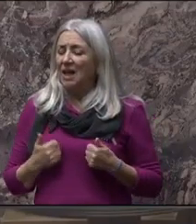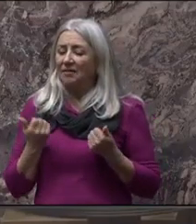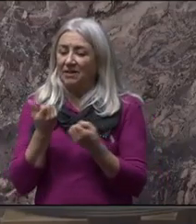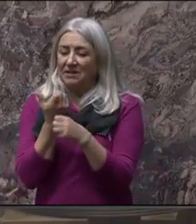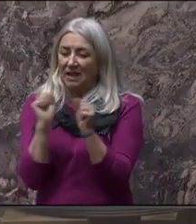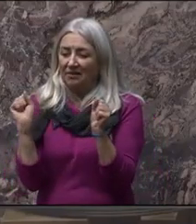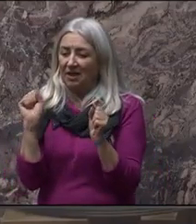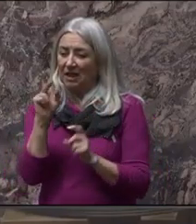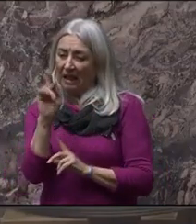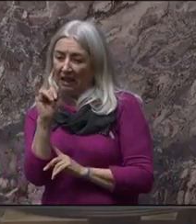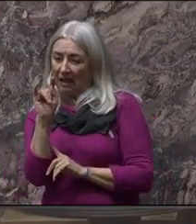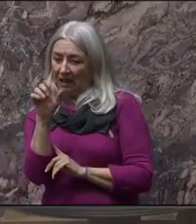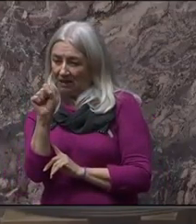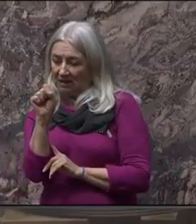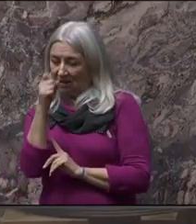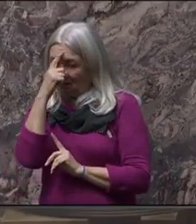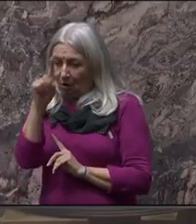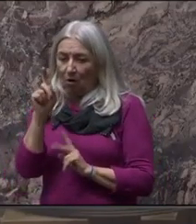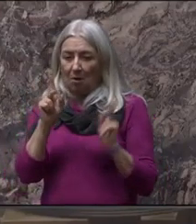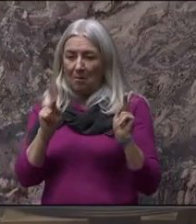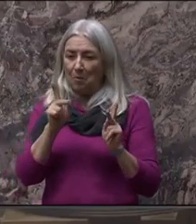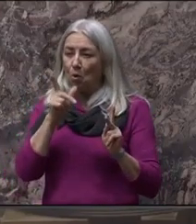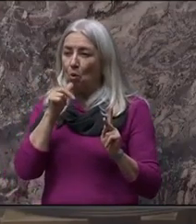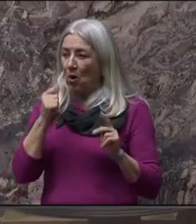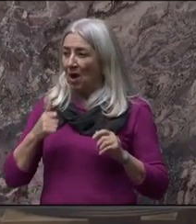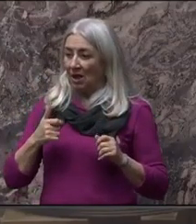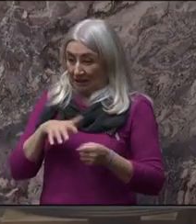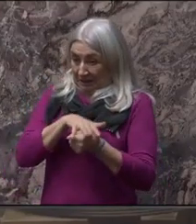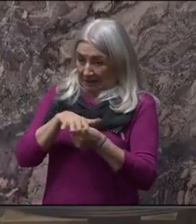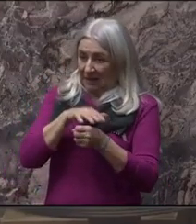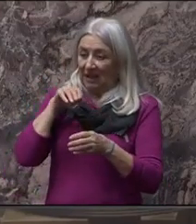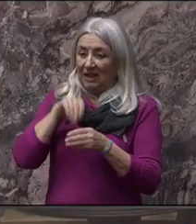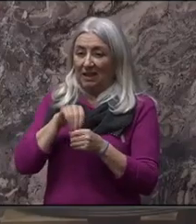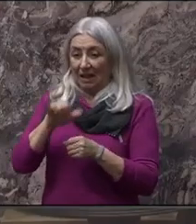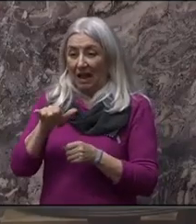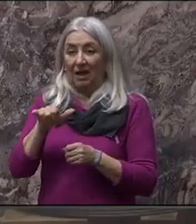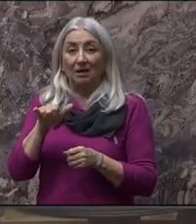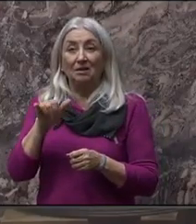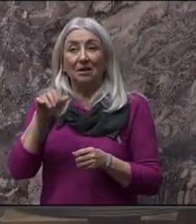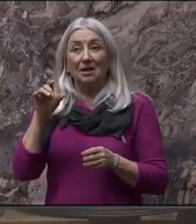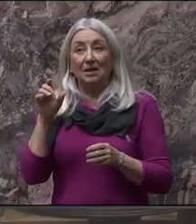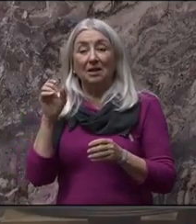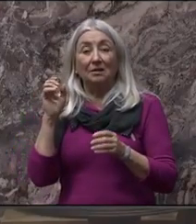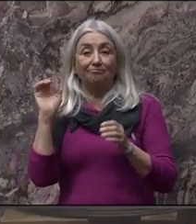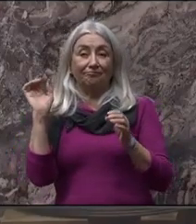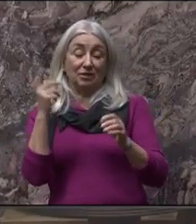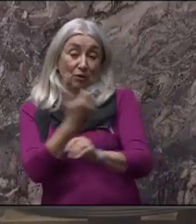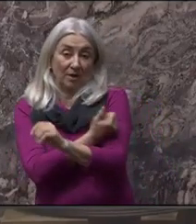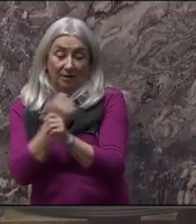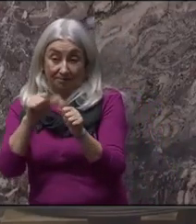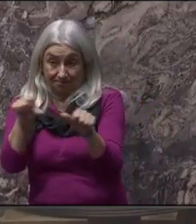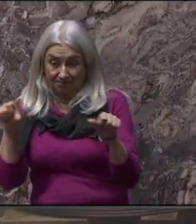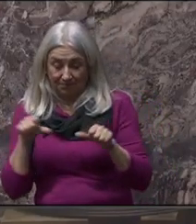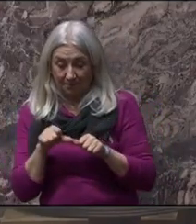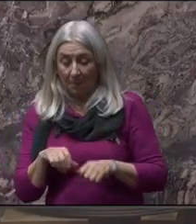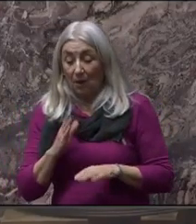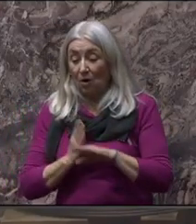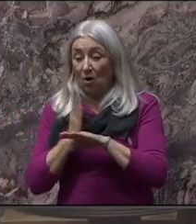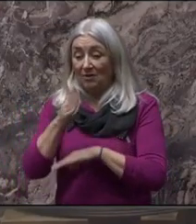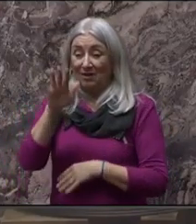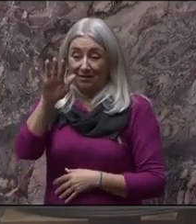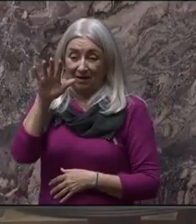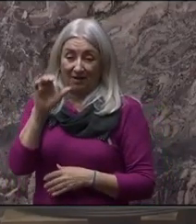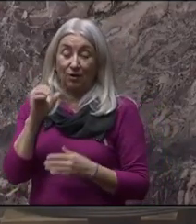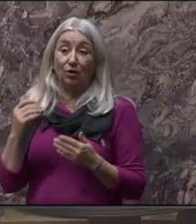first responders and at-risk British Columbians. By March 31st, 500 new addiction